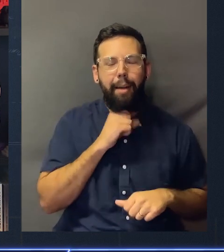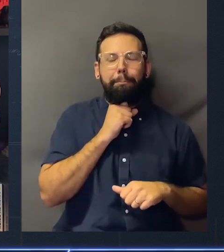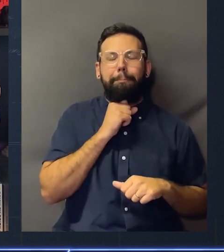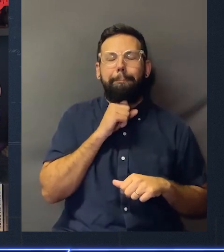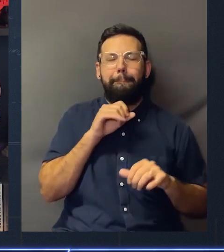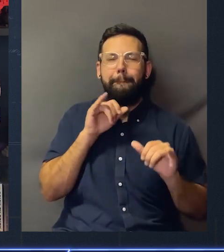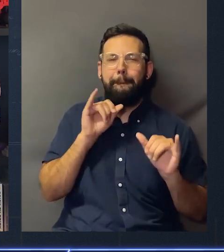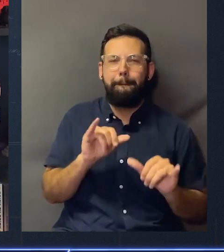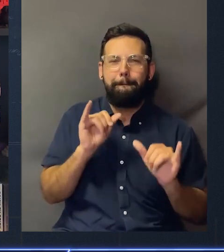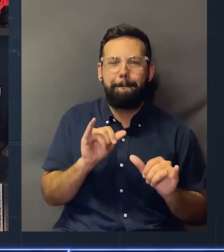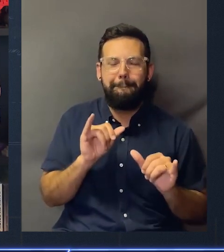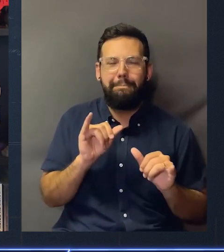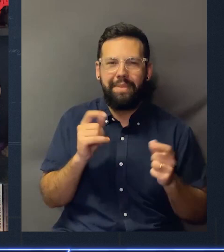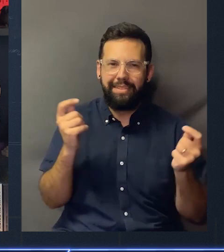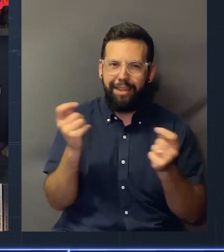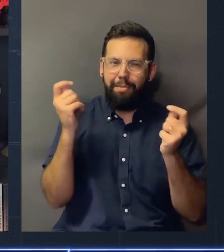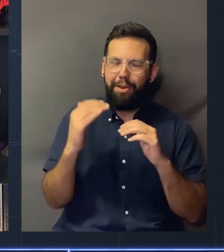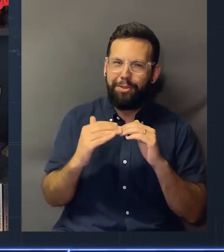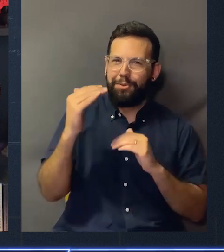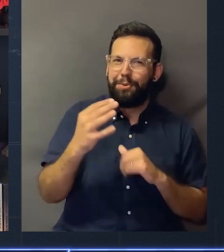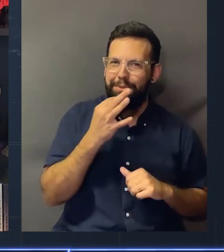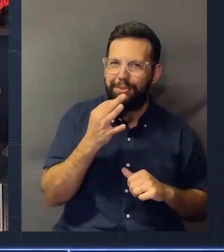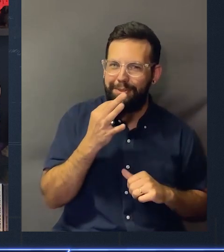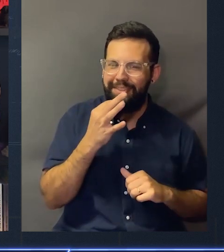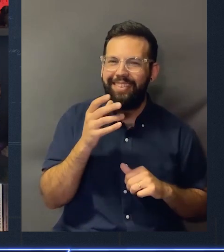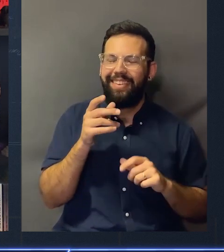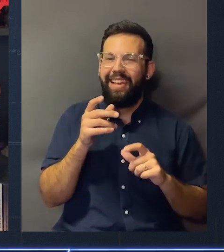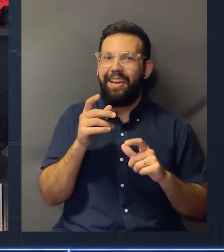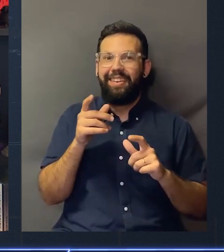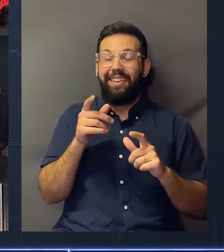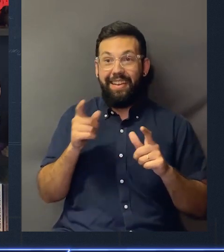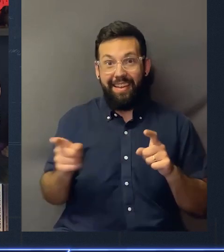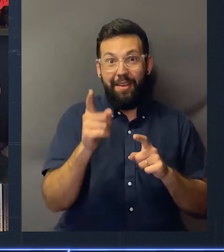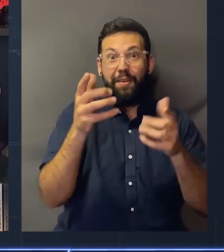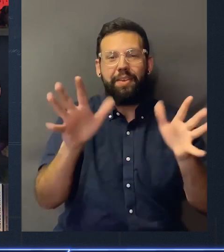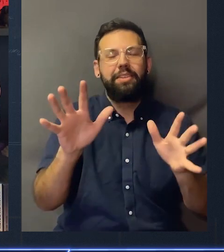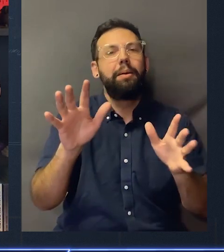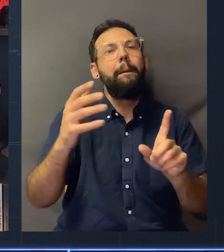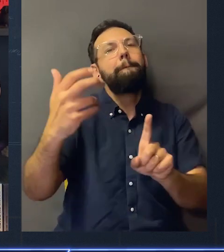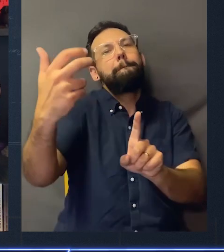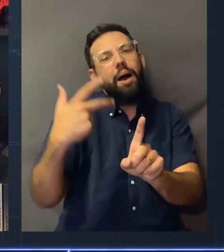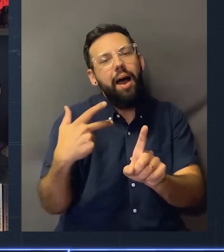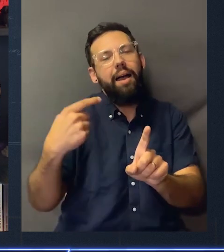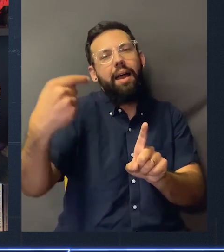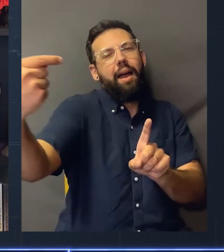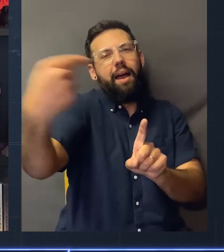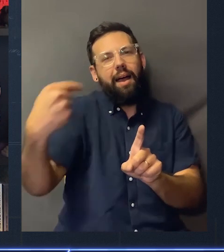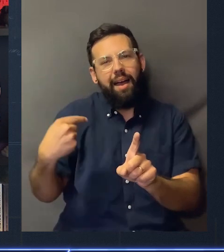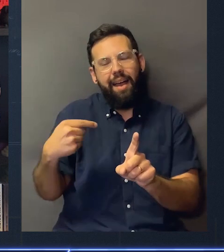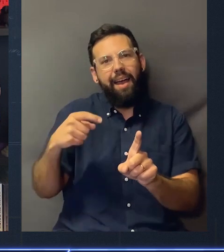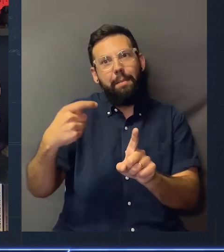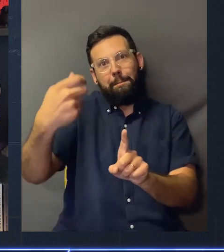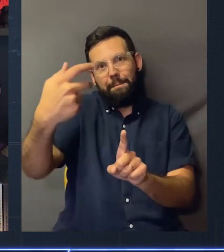of a false victory. And the real adventure is just still ahead of us. We still have to descend. We still got to actually get down there